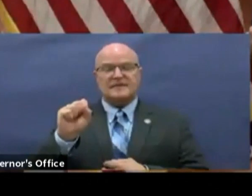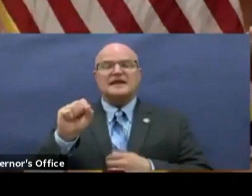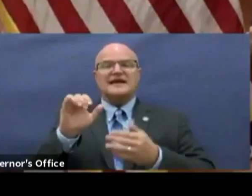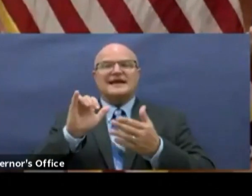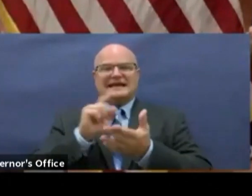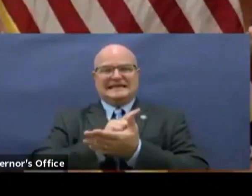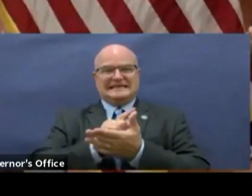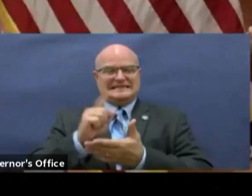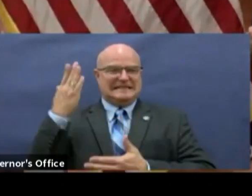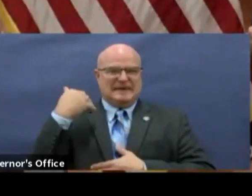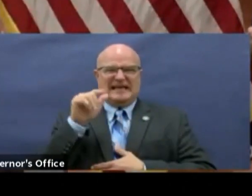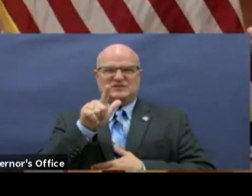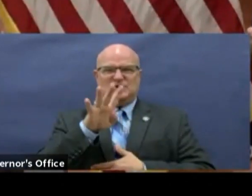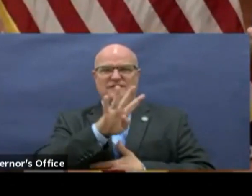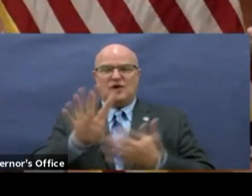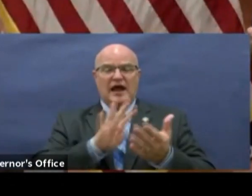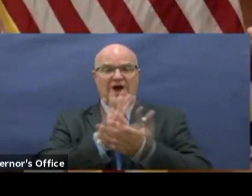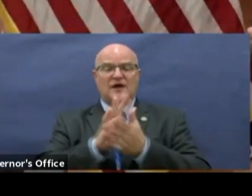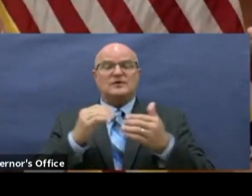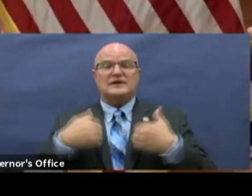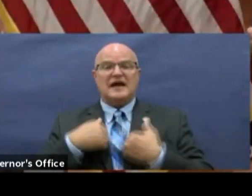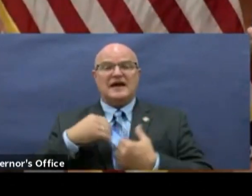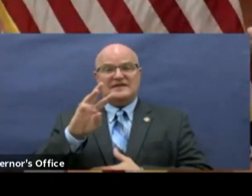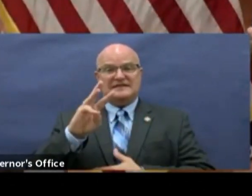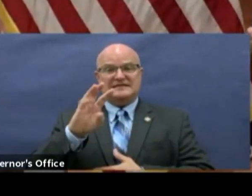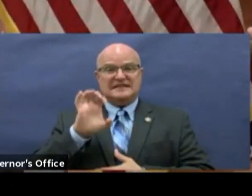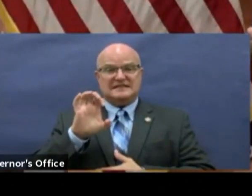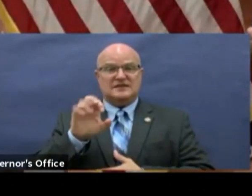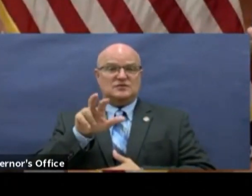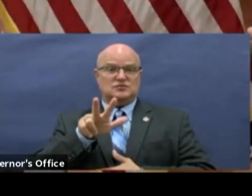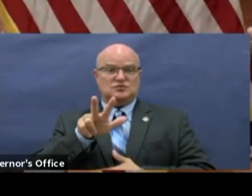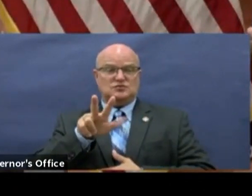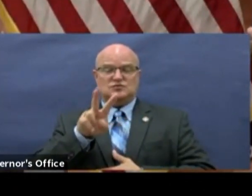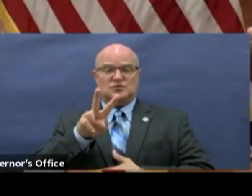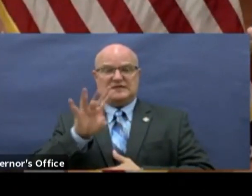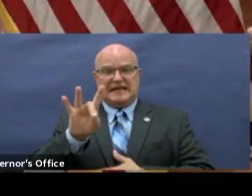The last 24 hours, we've had 628